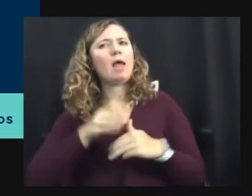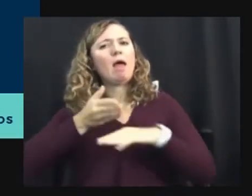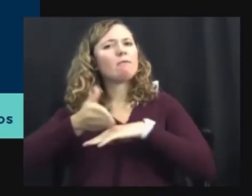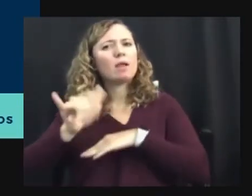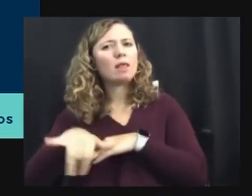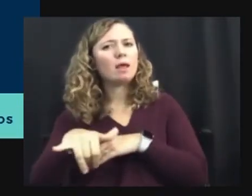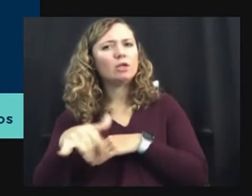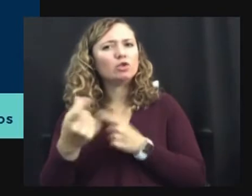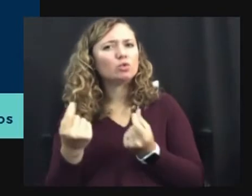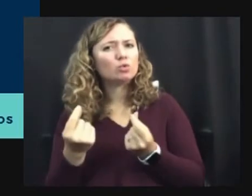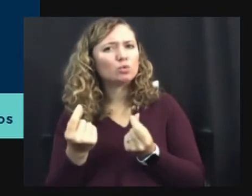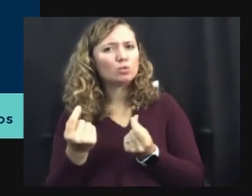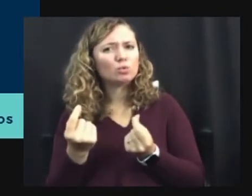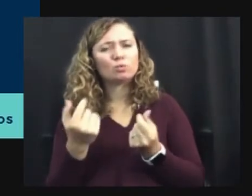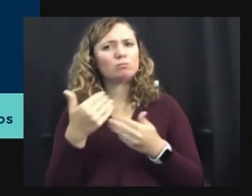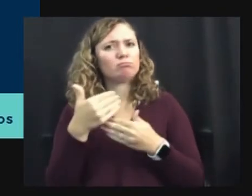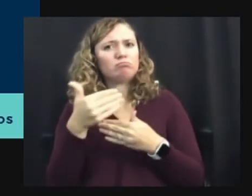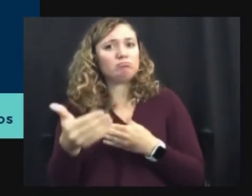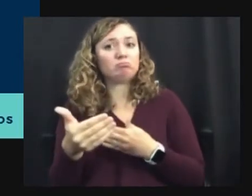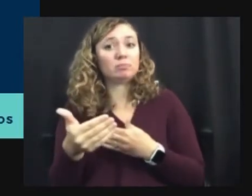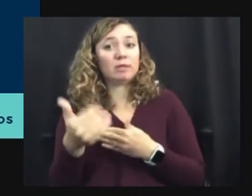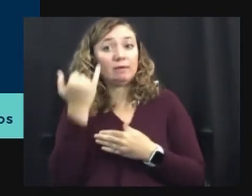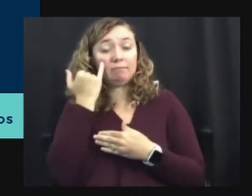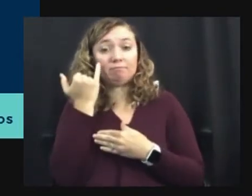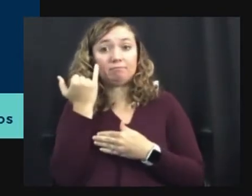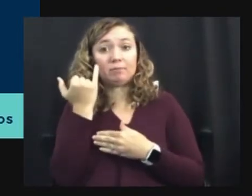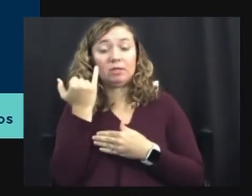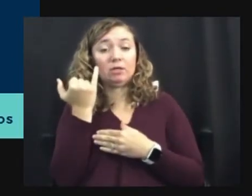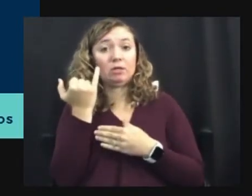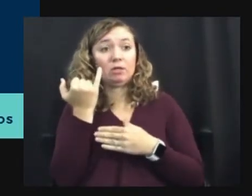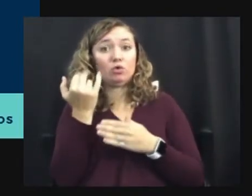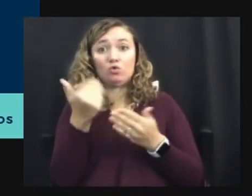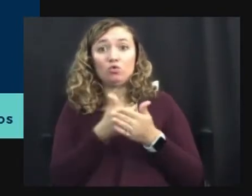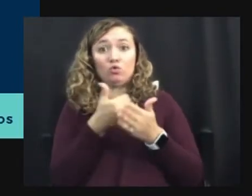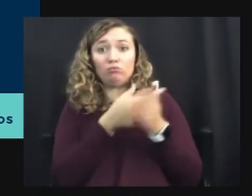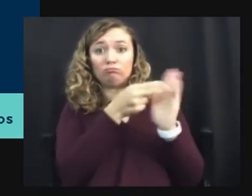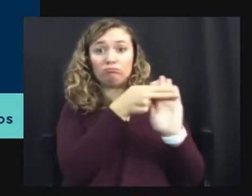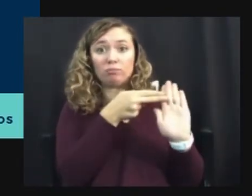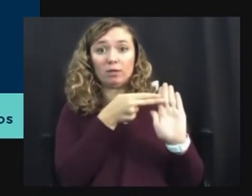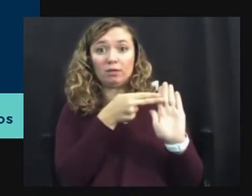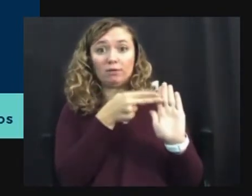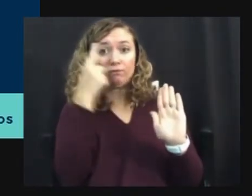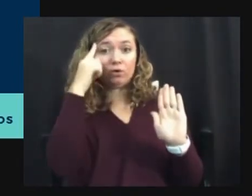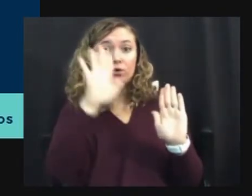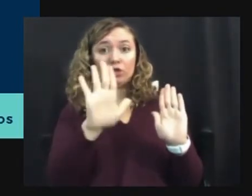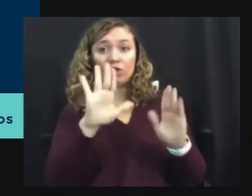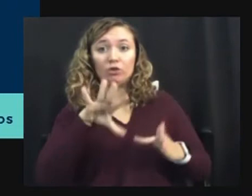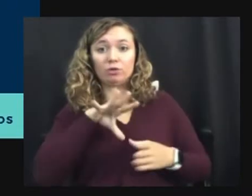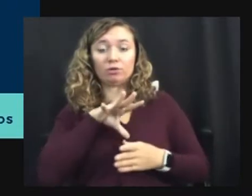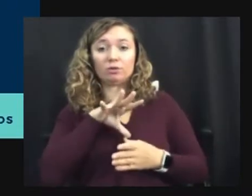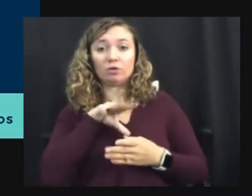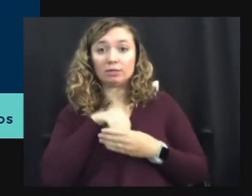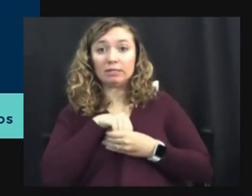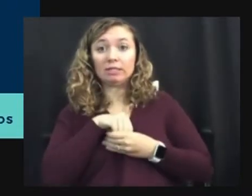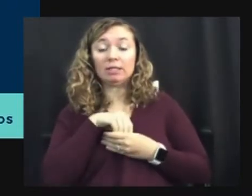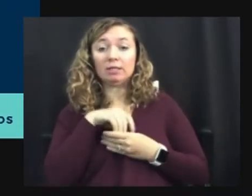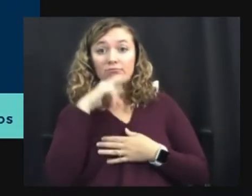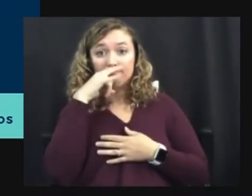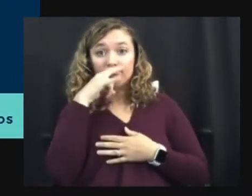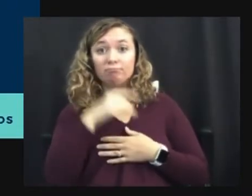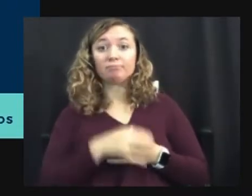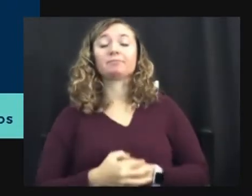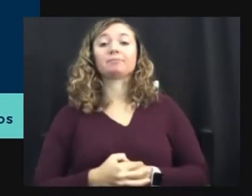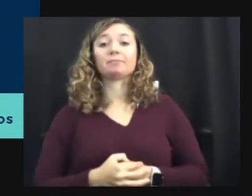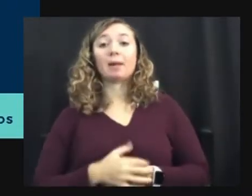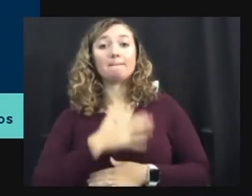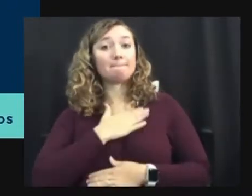proceed? What do you do when your child has a new autism diagnosis? Um, so in my experience, and